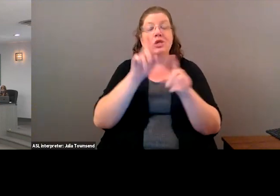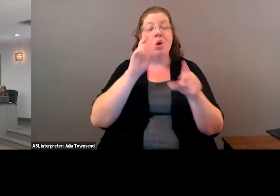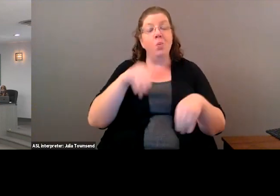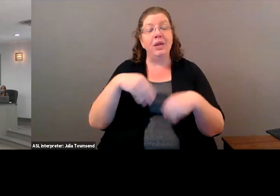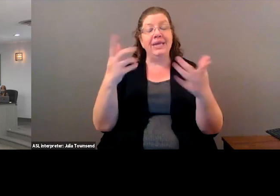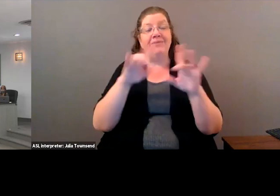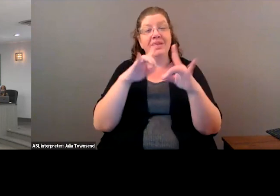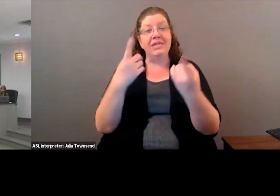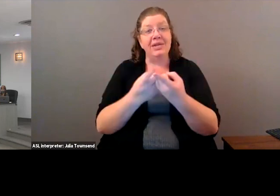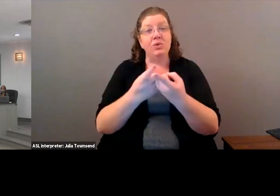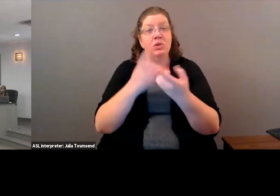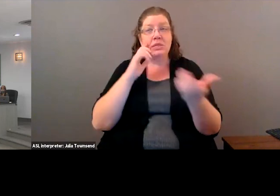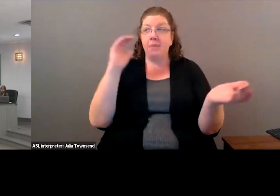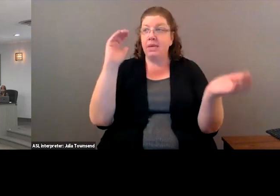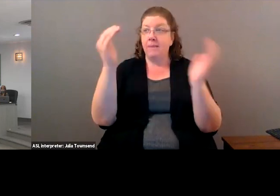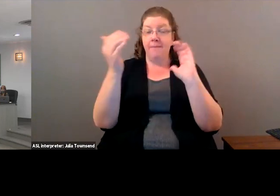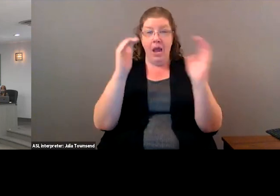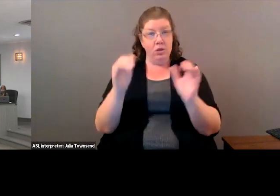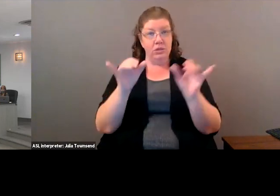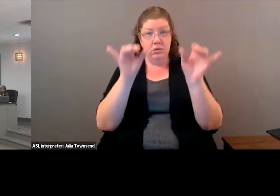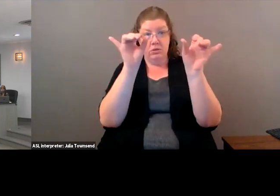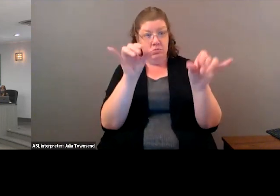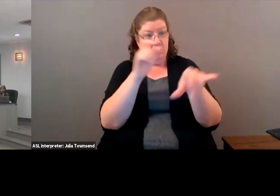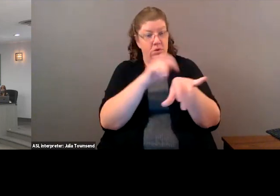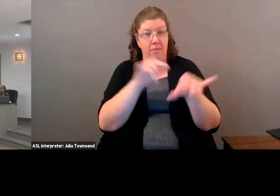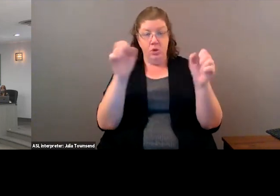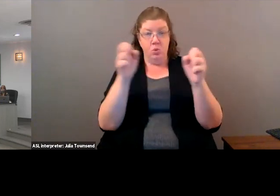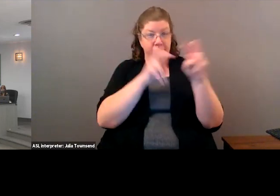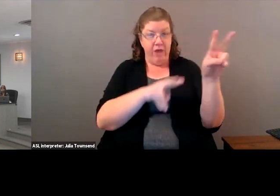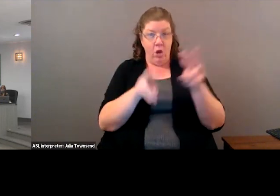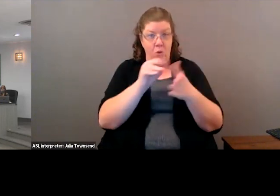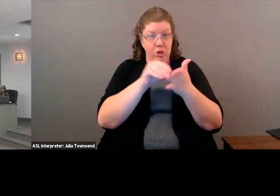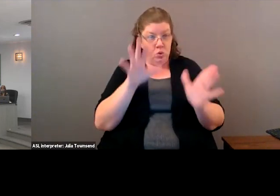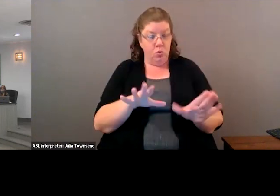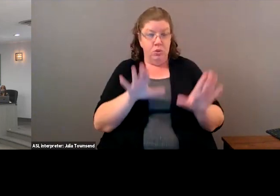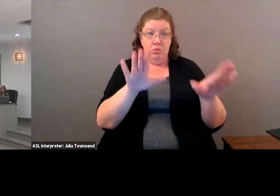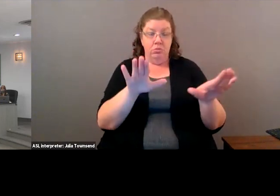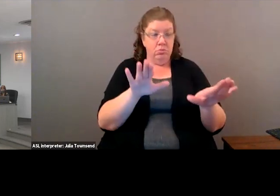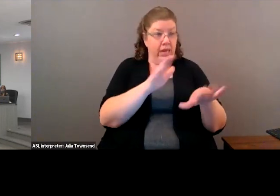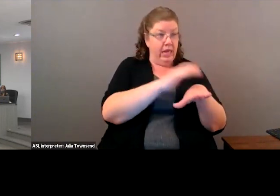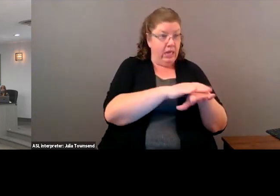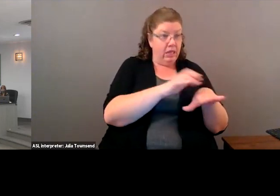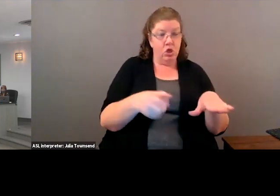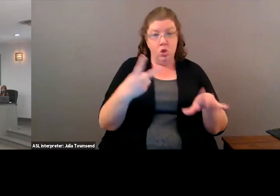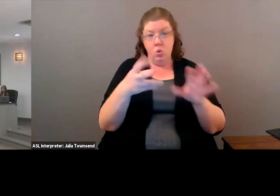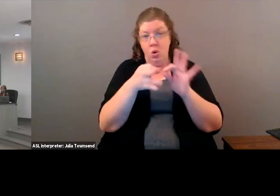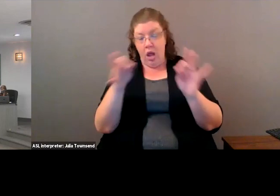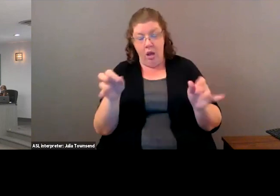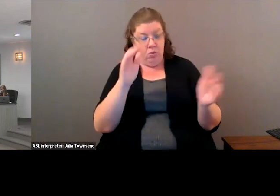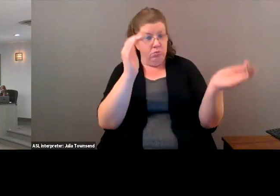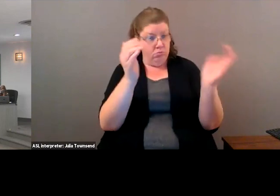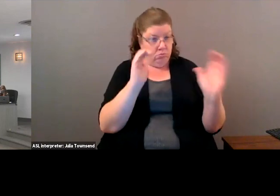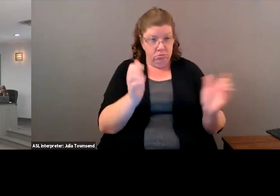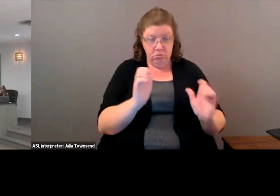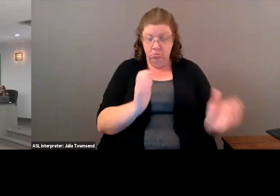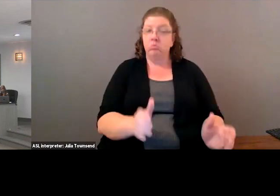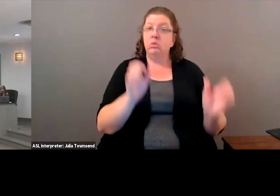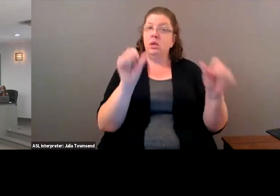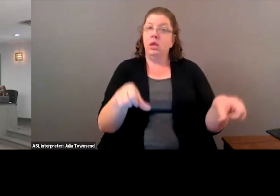some comparison side by side for evaluating students' learning outcomes and providing accountability and monitoring